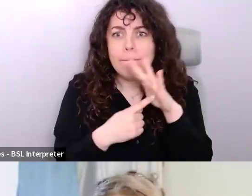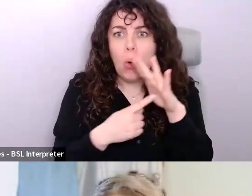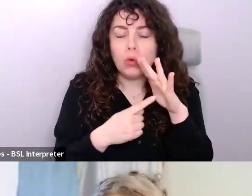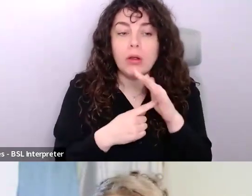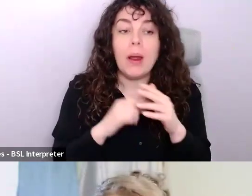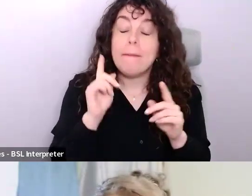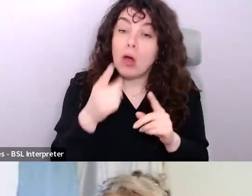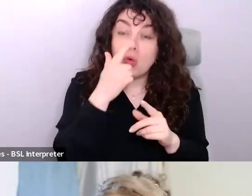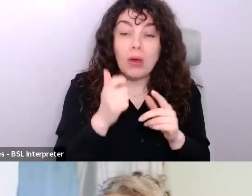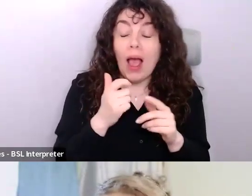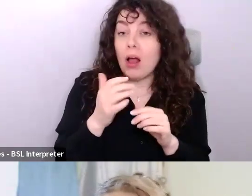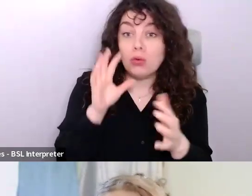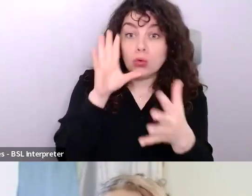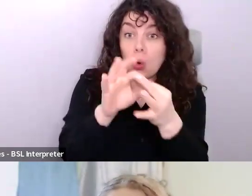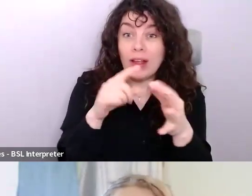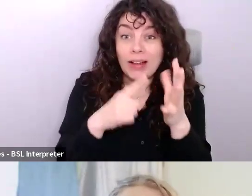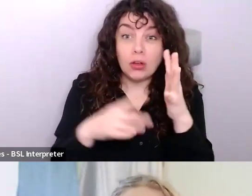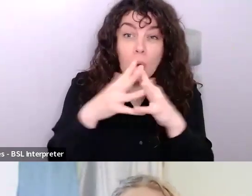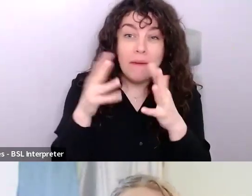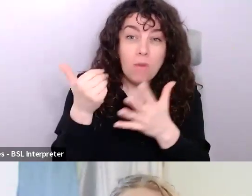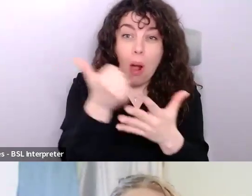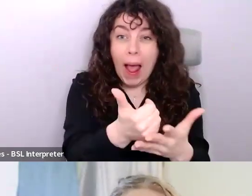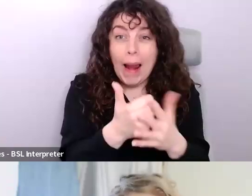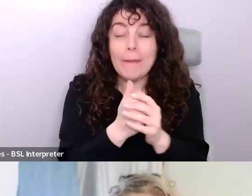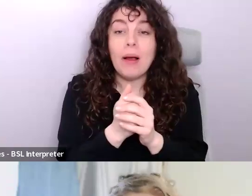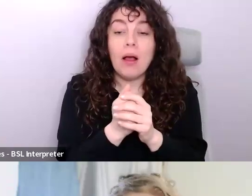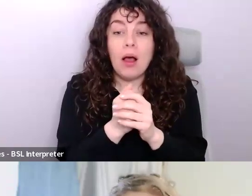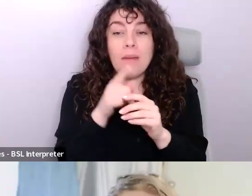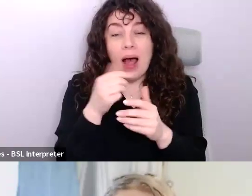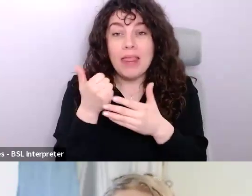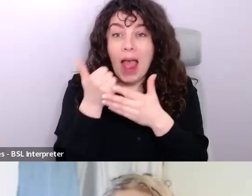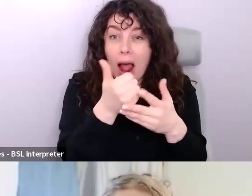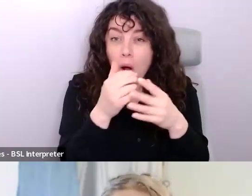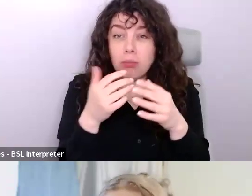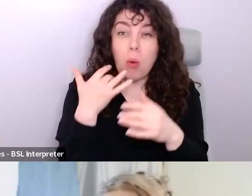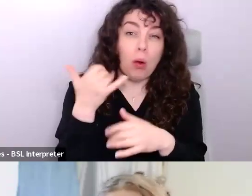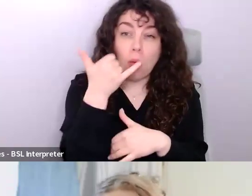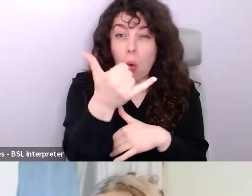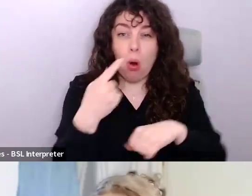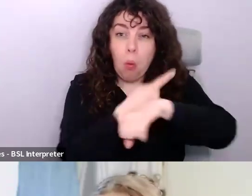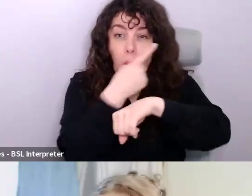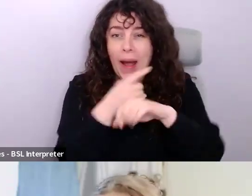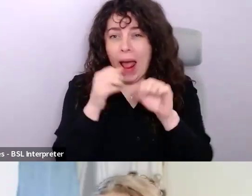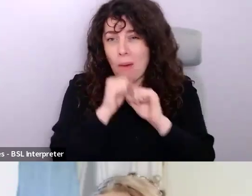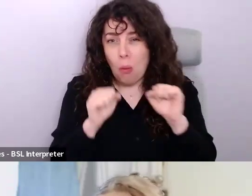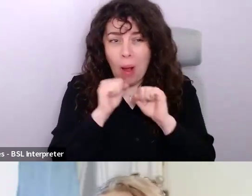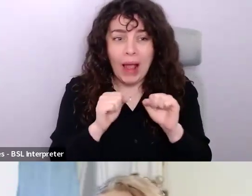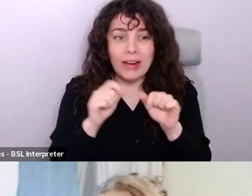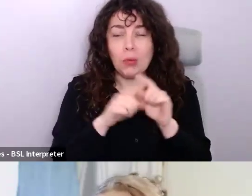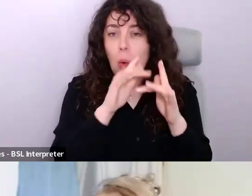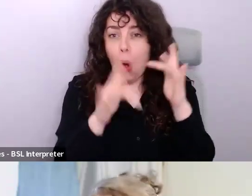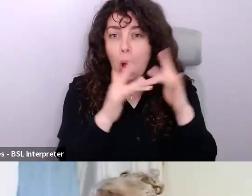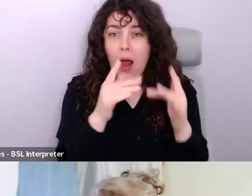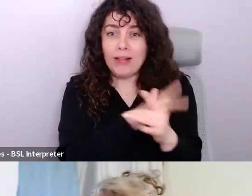there's online guidance about Access to Work, but the helpline has a 1 hour hold time and the guide can be really hard to wrap your head